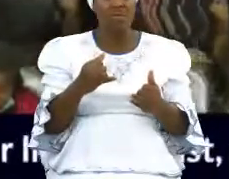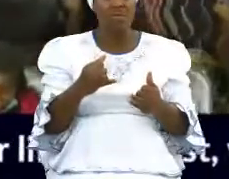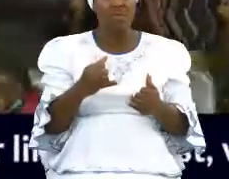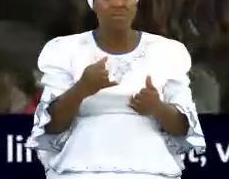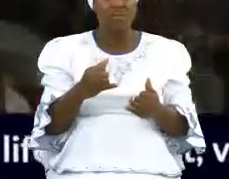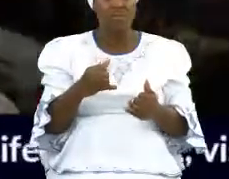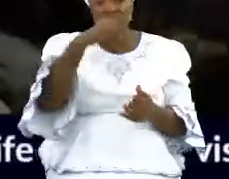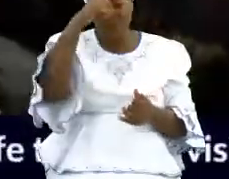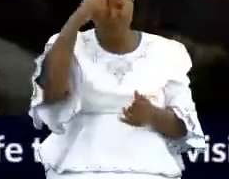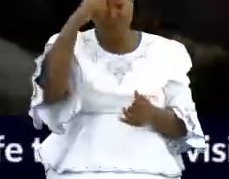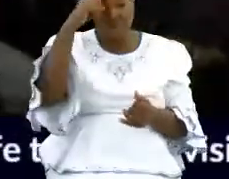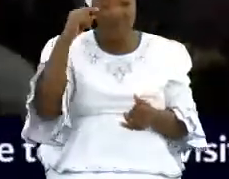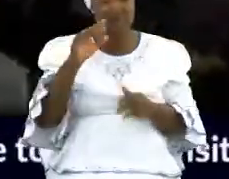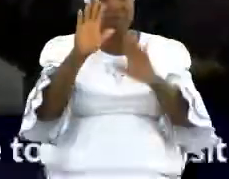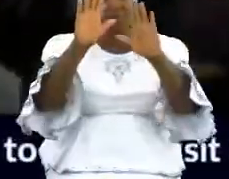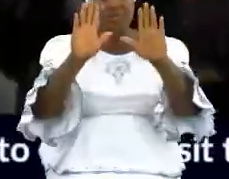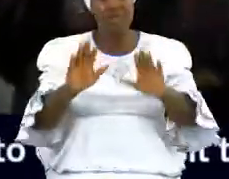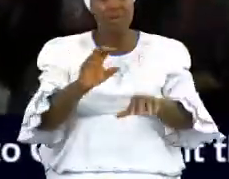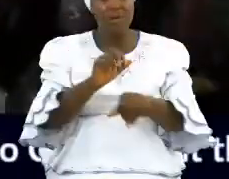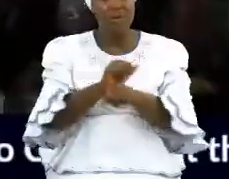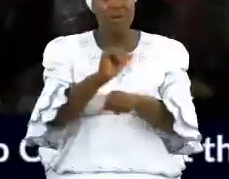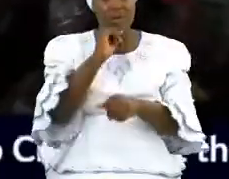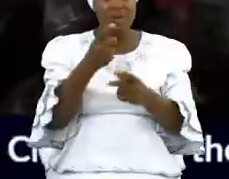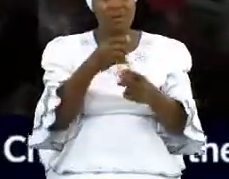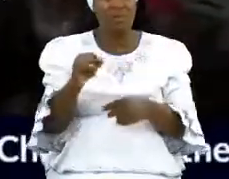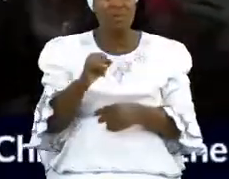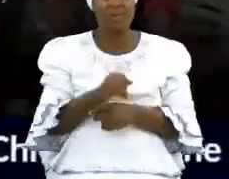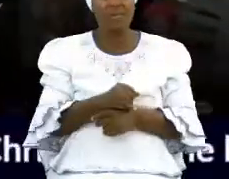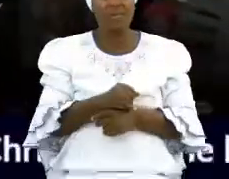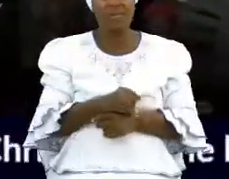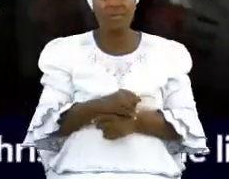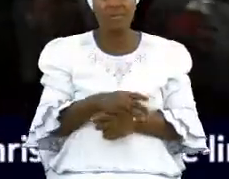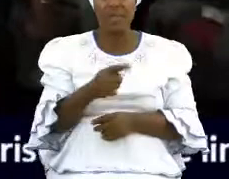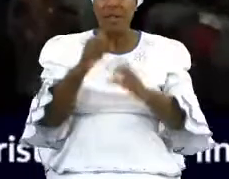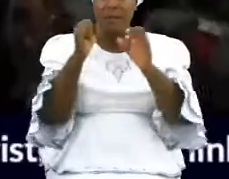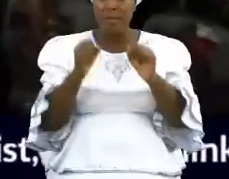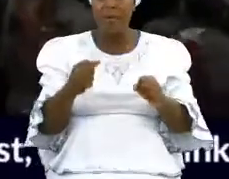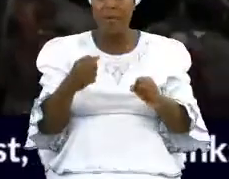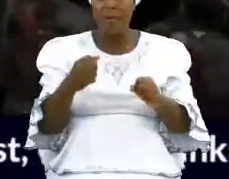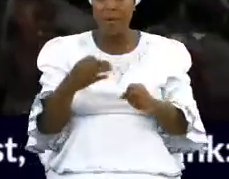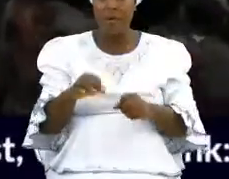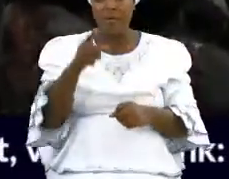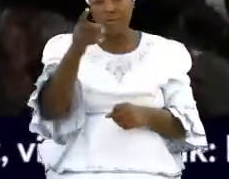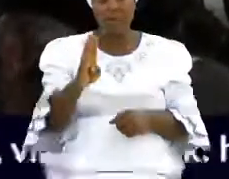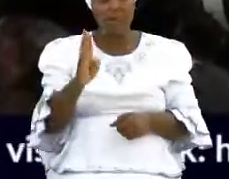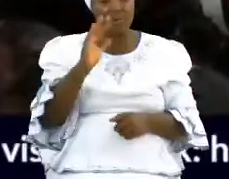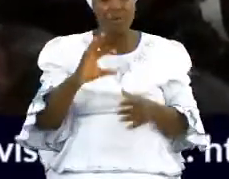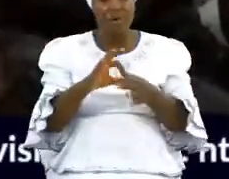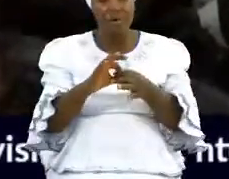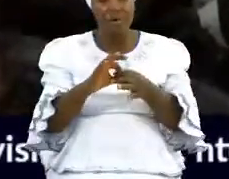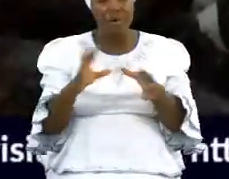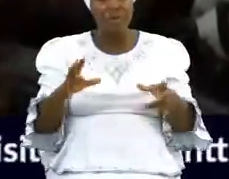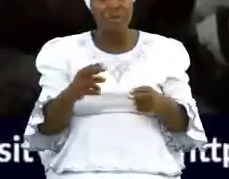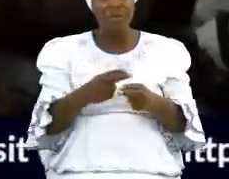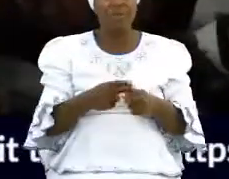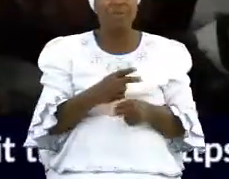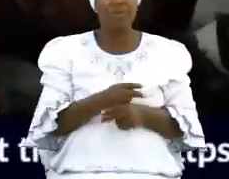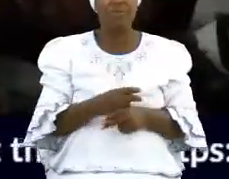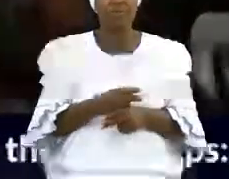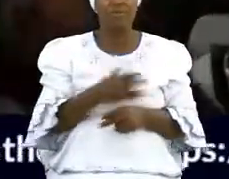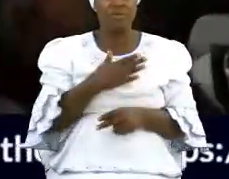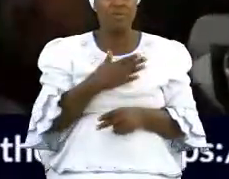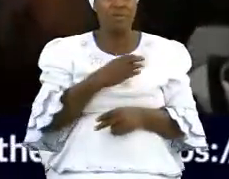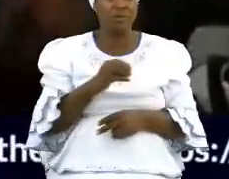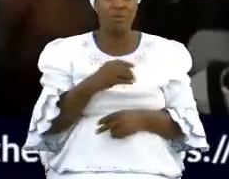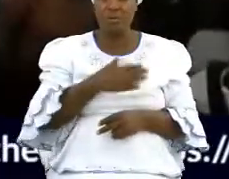because miracle is coming. The power of God will be released very, very soon. So don't go. Don't go.